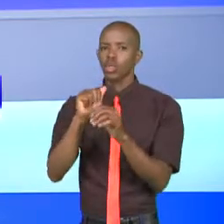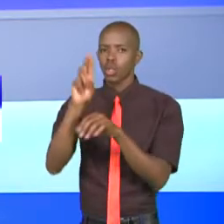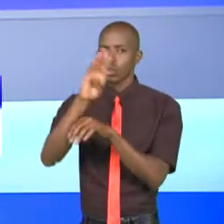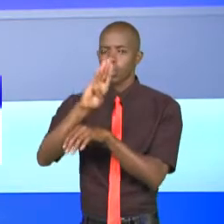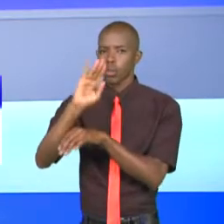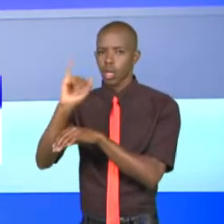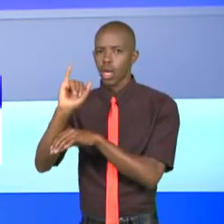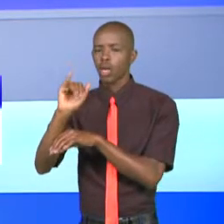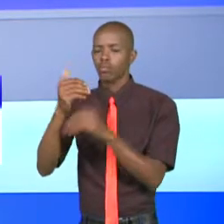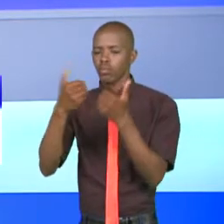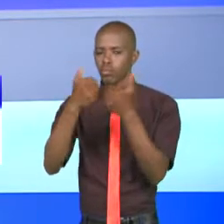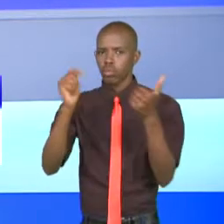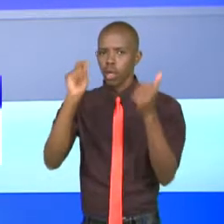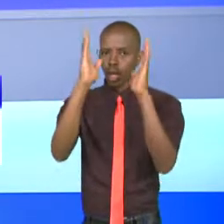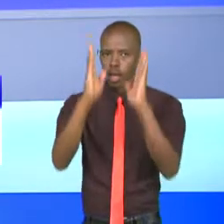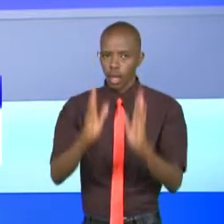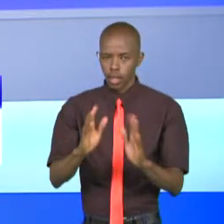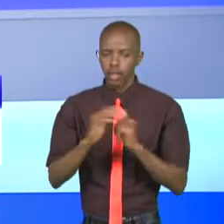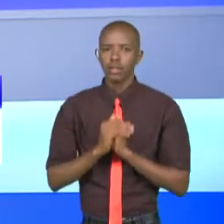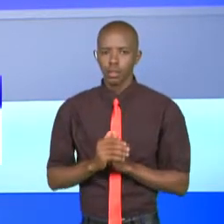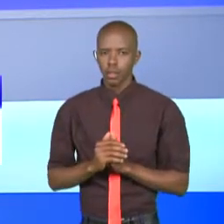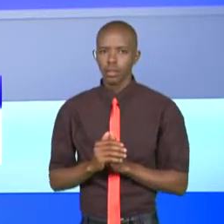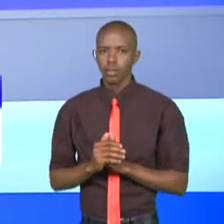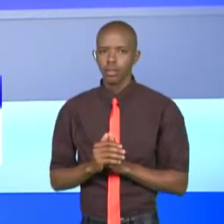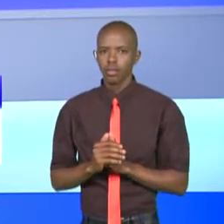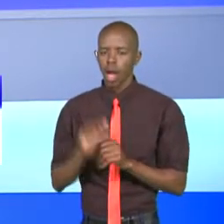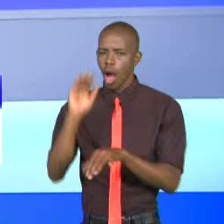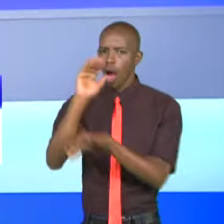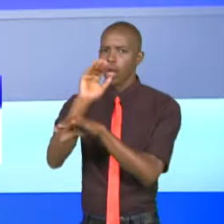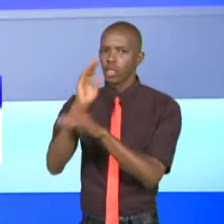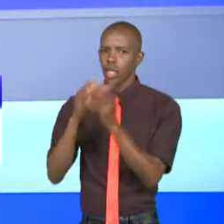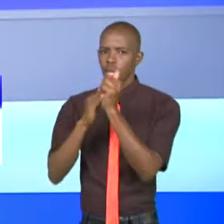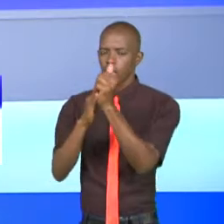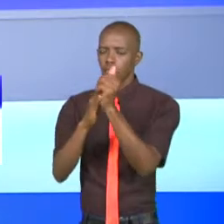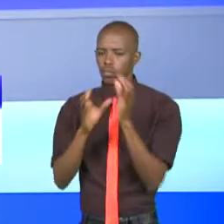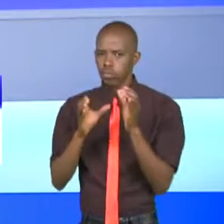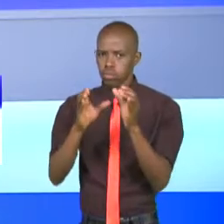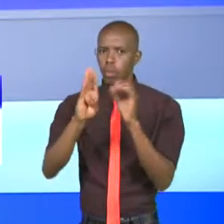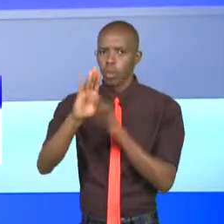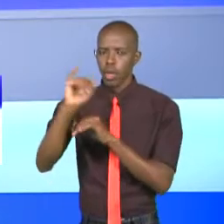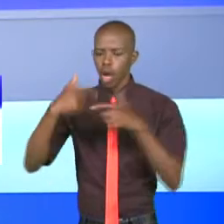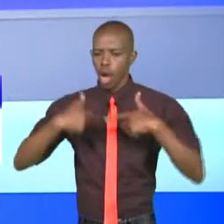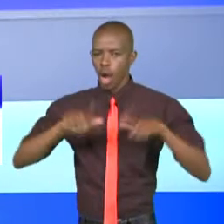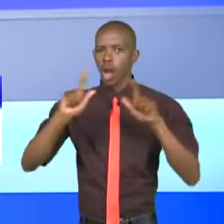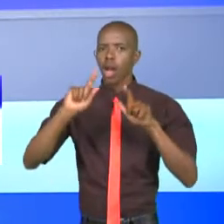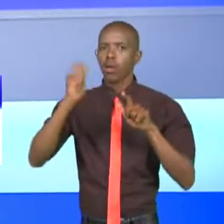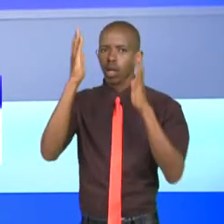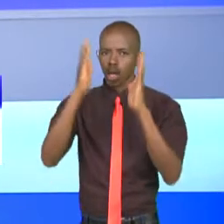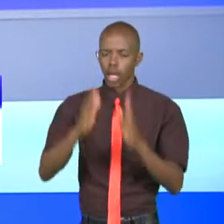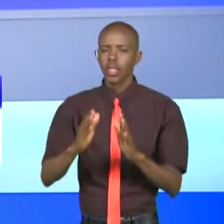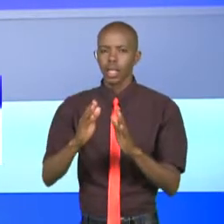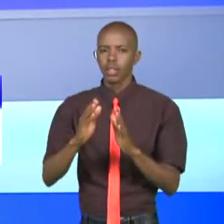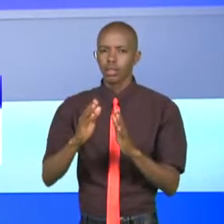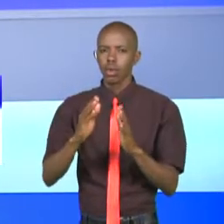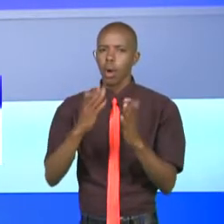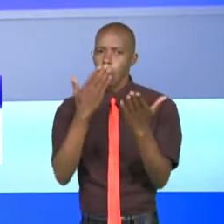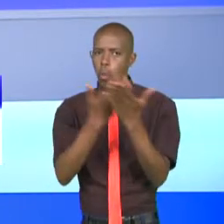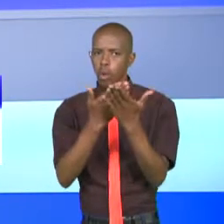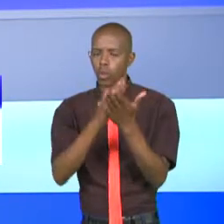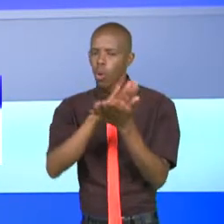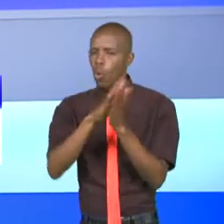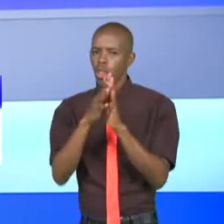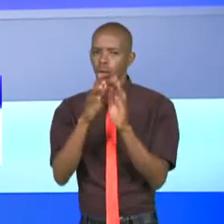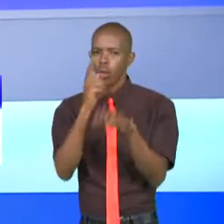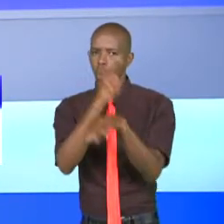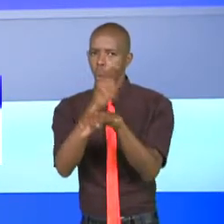Building Bridges initiative to divide Kenyans. He has asked leaders pushing for BBI to allow Kenyans to appraise the proposed amendments without threats